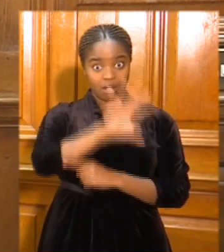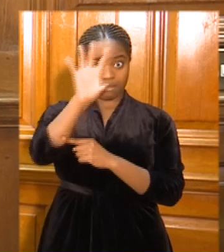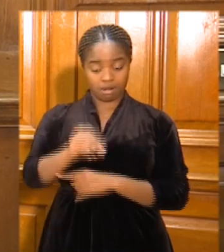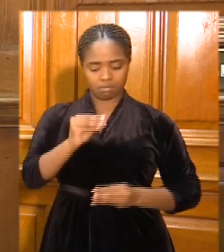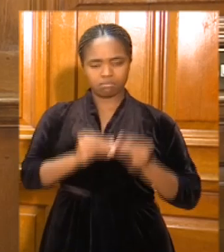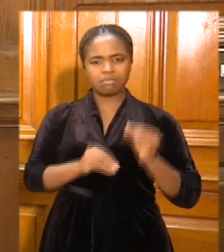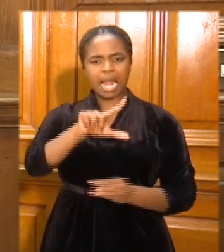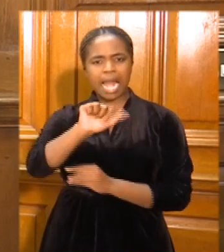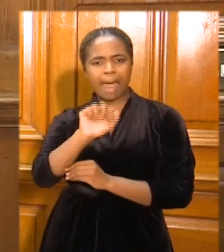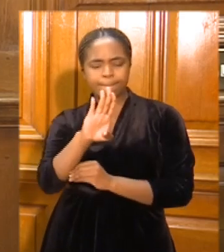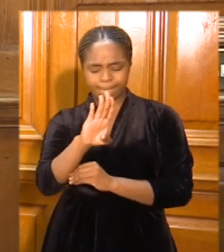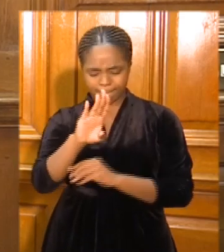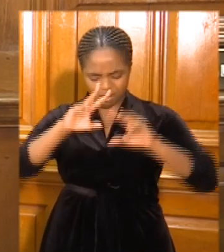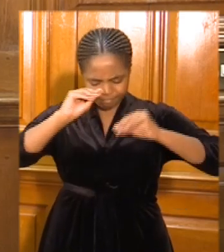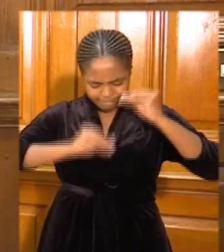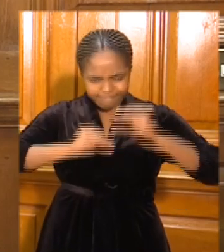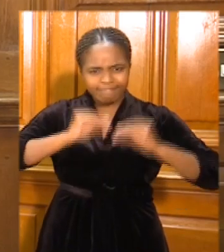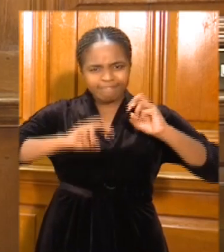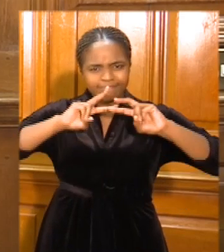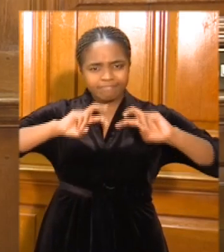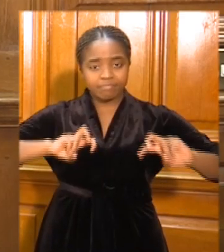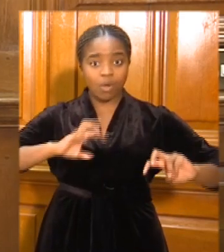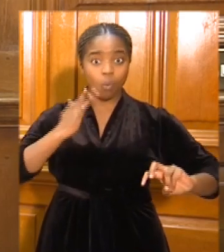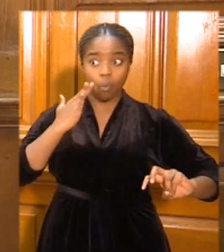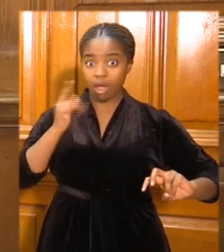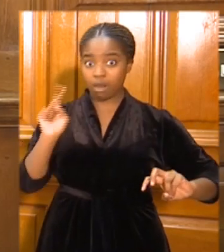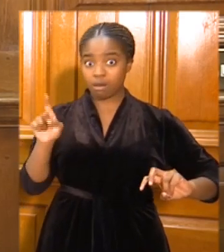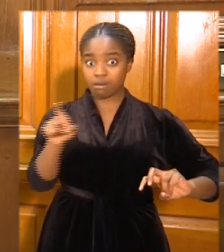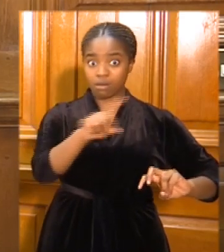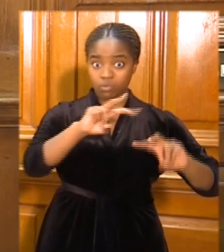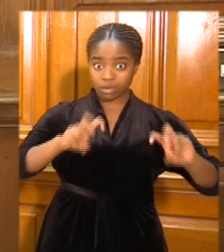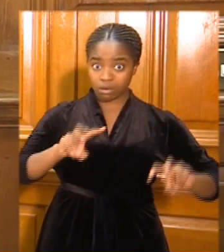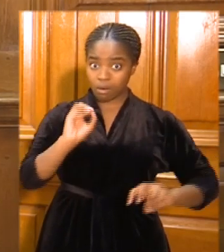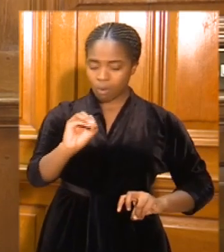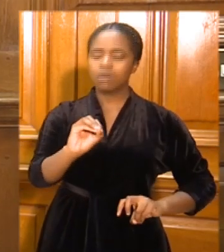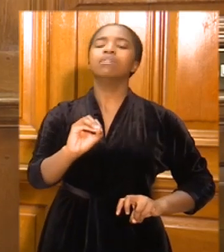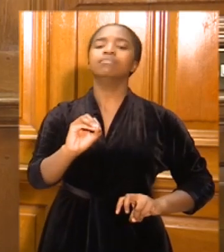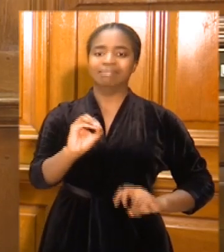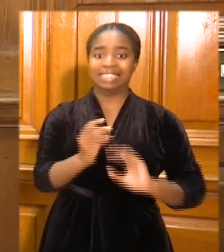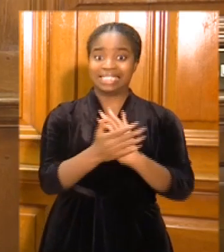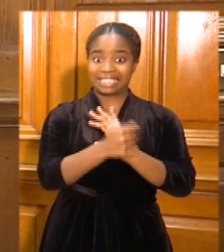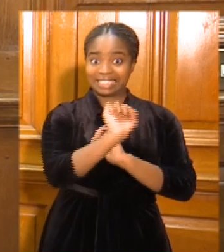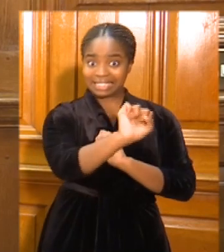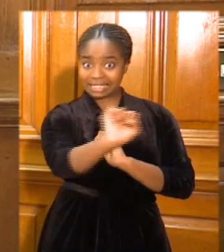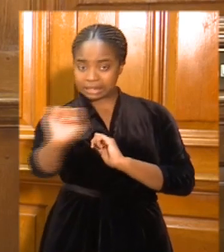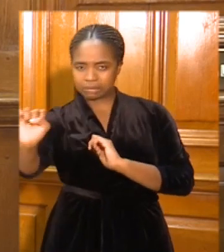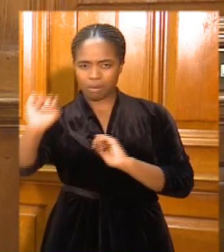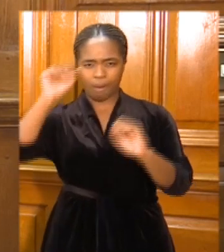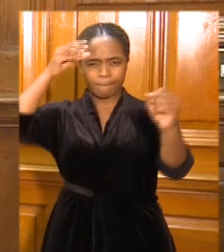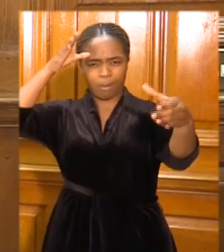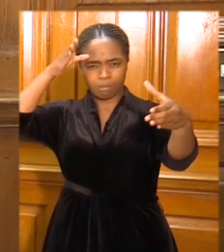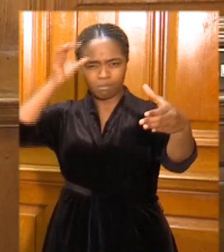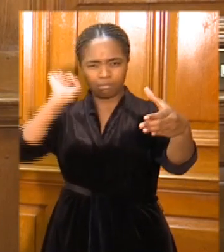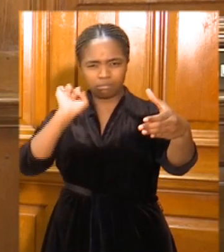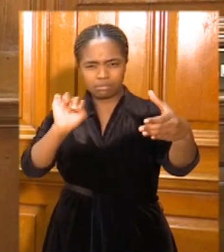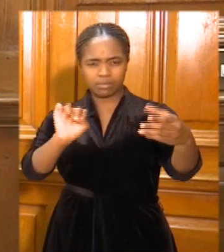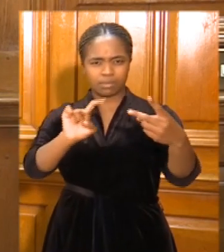as soon as candidates are available. We will use the skills, the expertise,